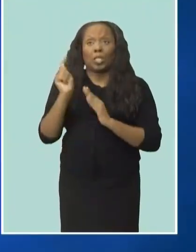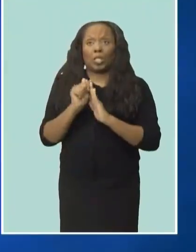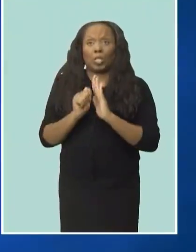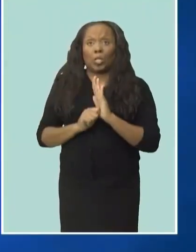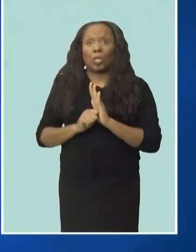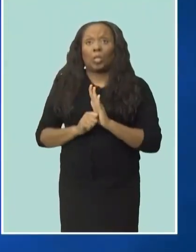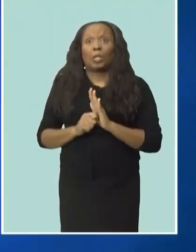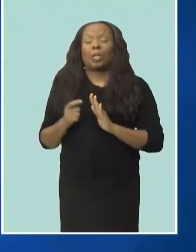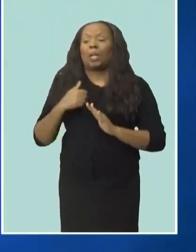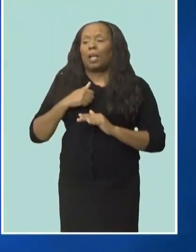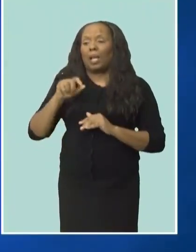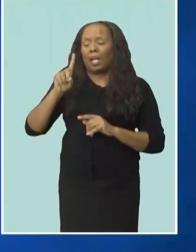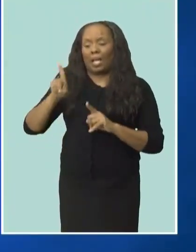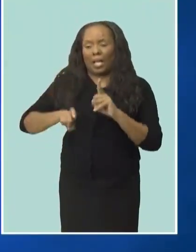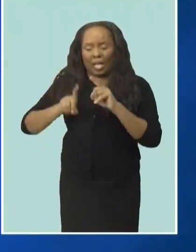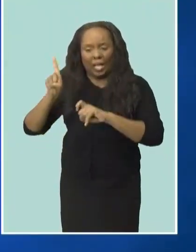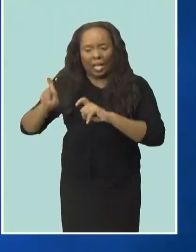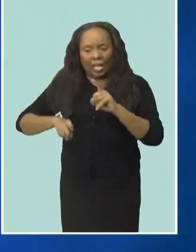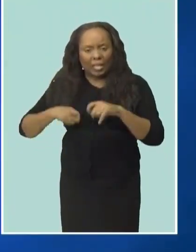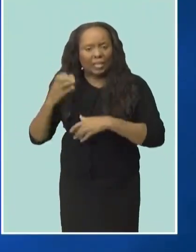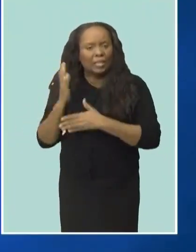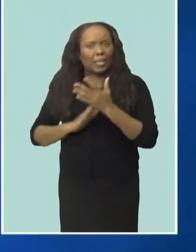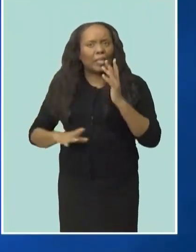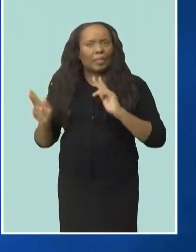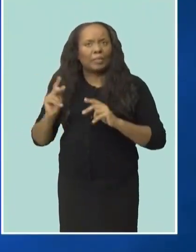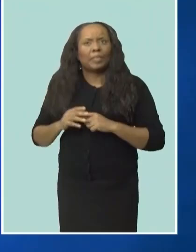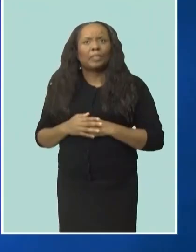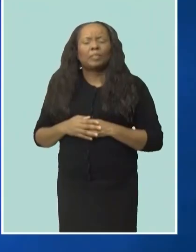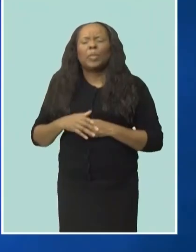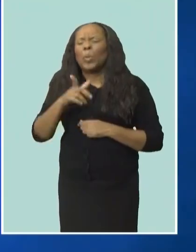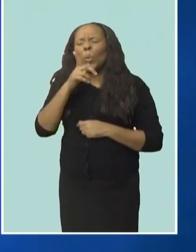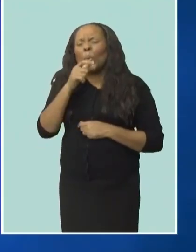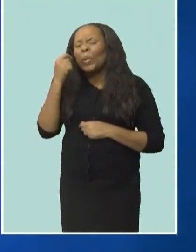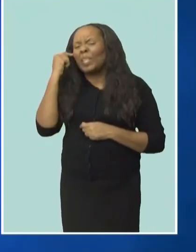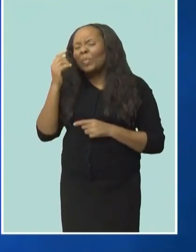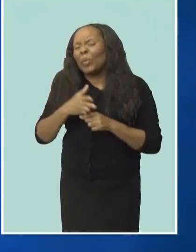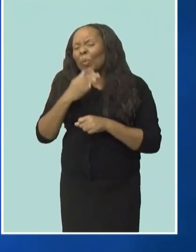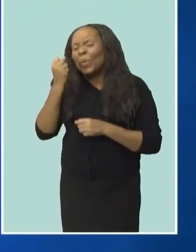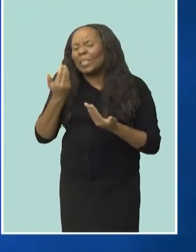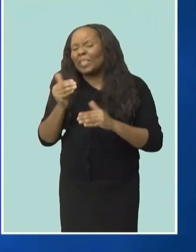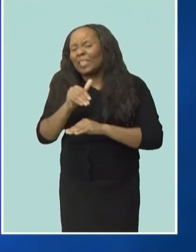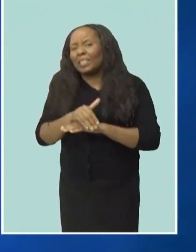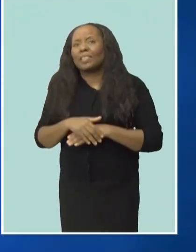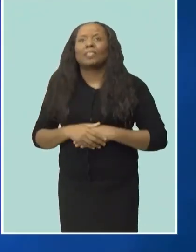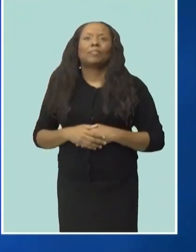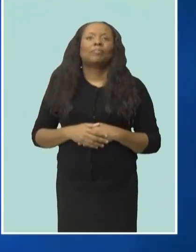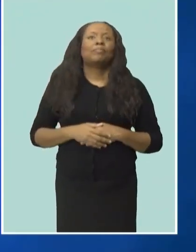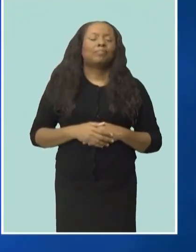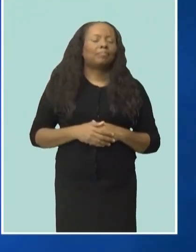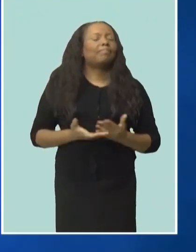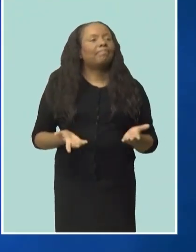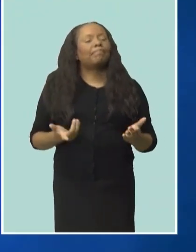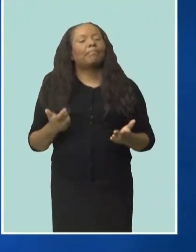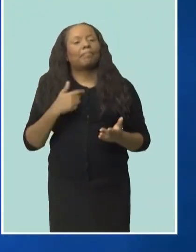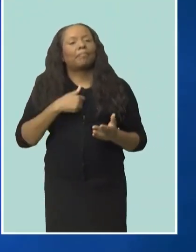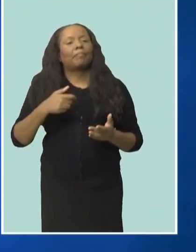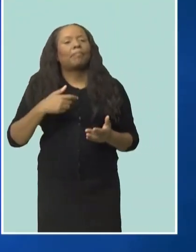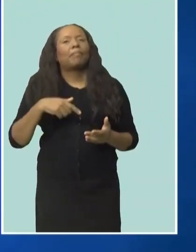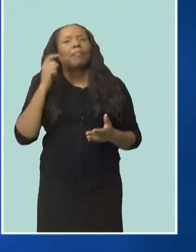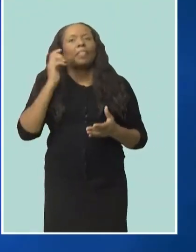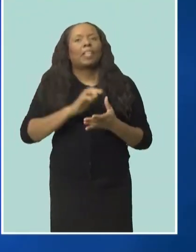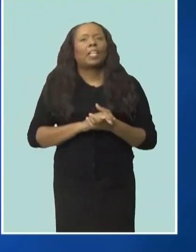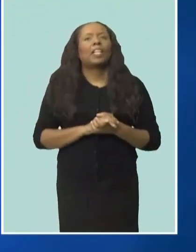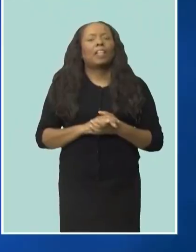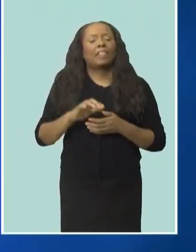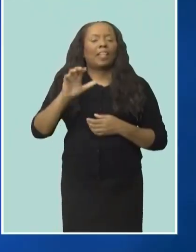I posed this question to some fans. Who do you think will win? So my pick for Pic-O-De-Crop is Adrian Clark, as